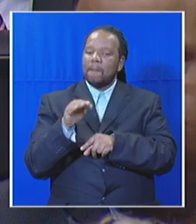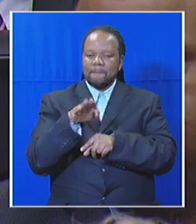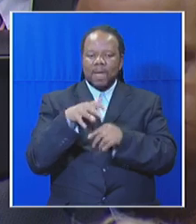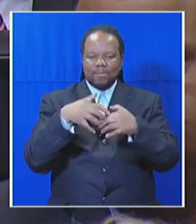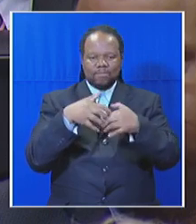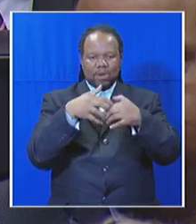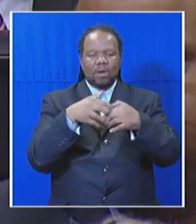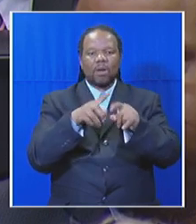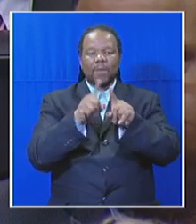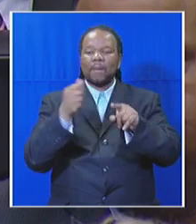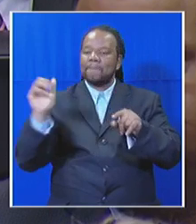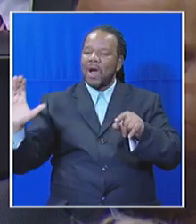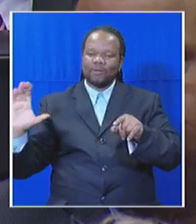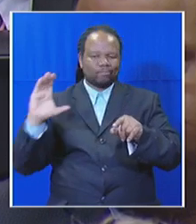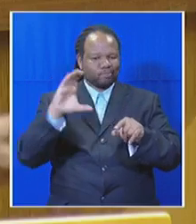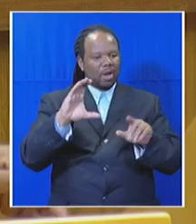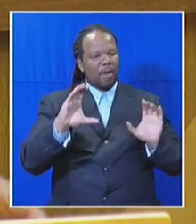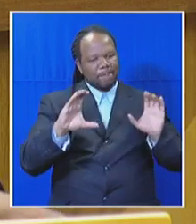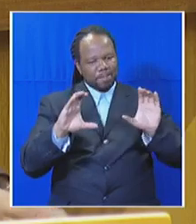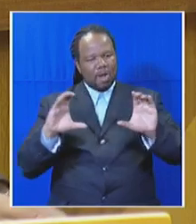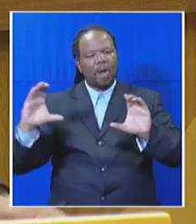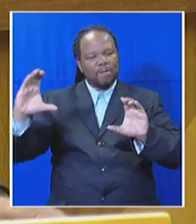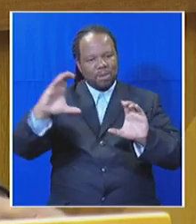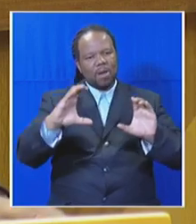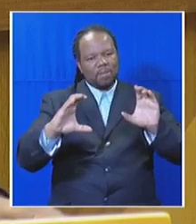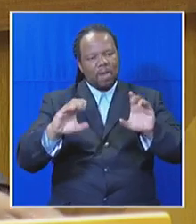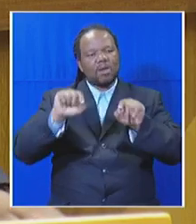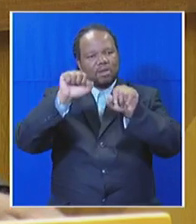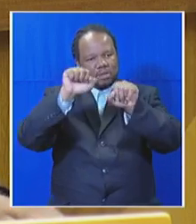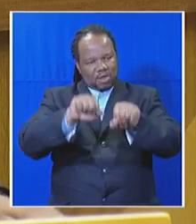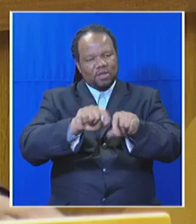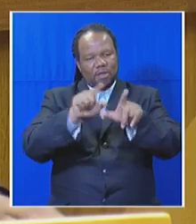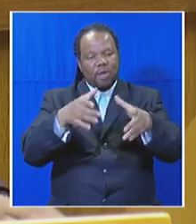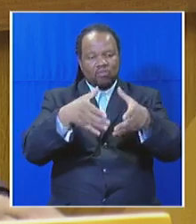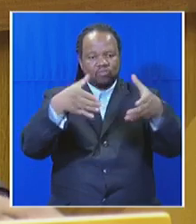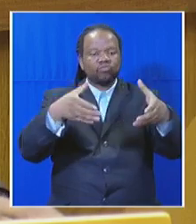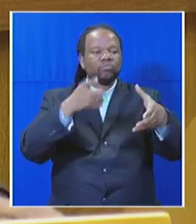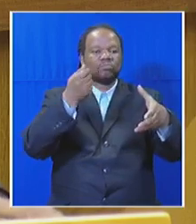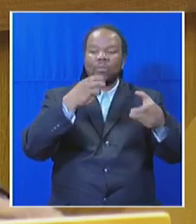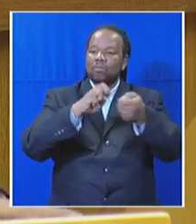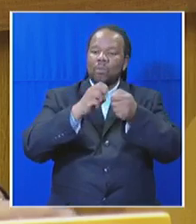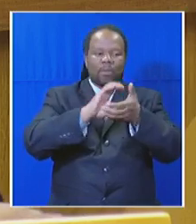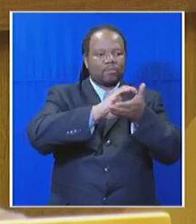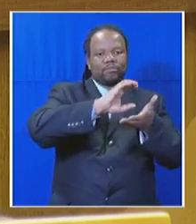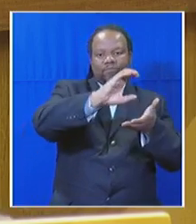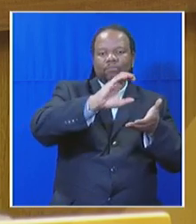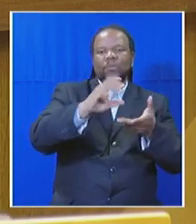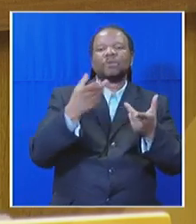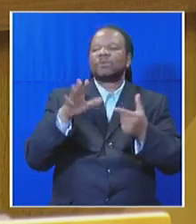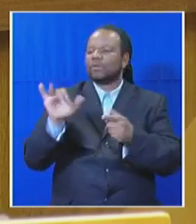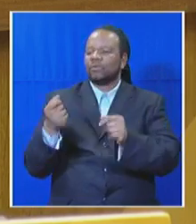that the bank will be stronger to deal with the problems we have. And that's what we have done, nothing more.